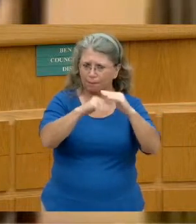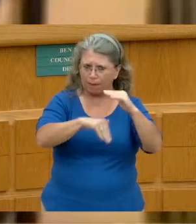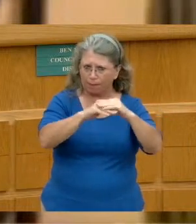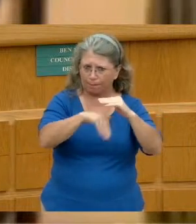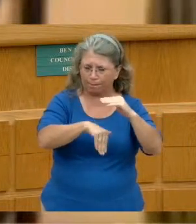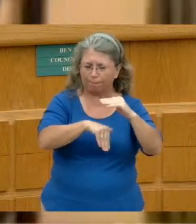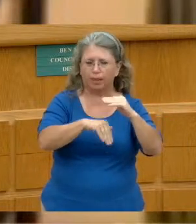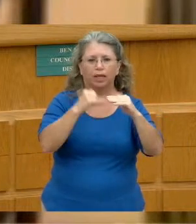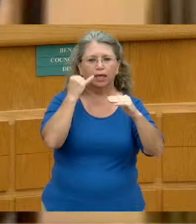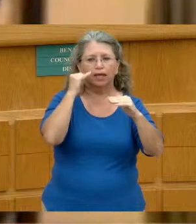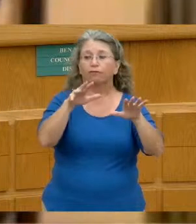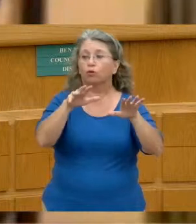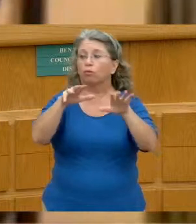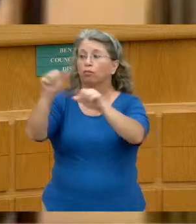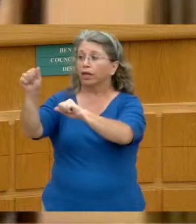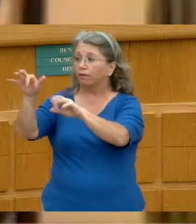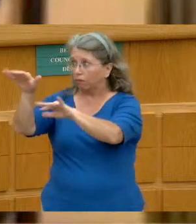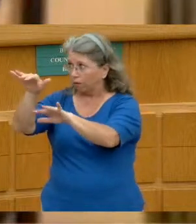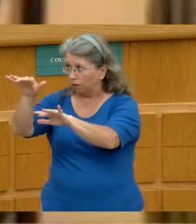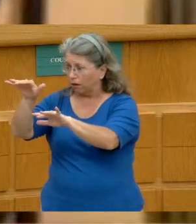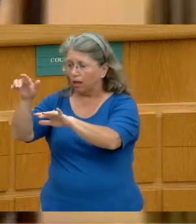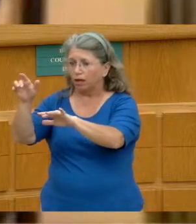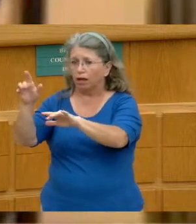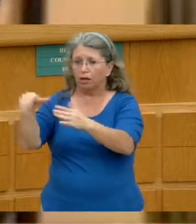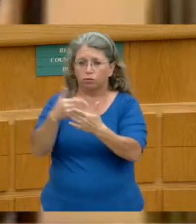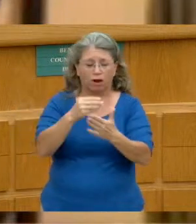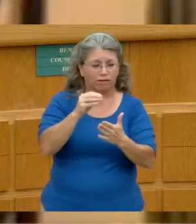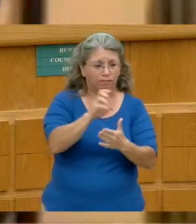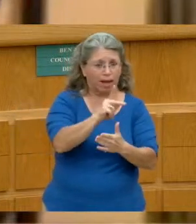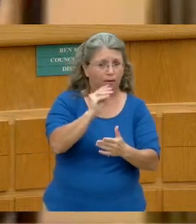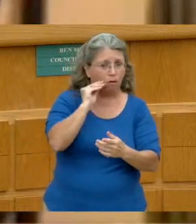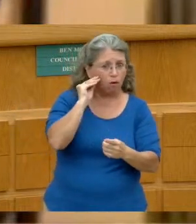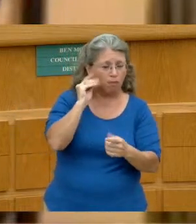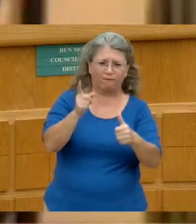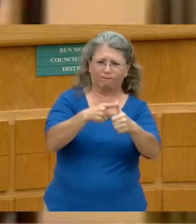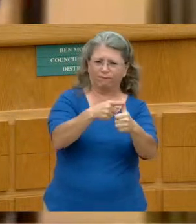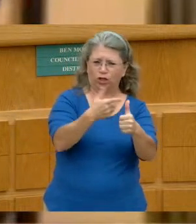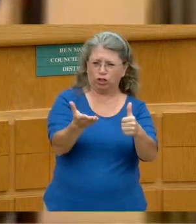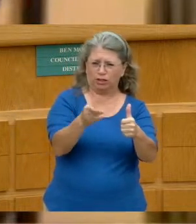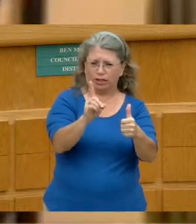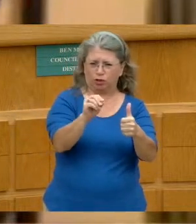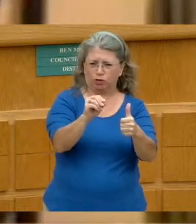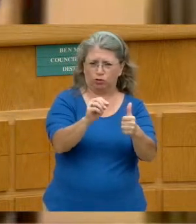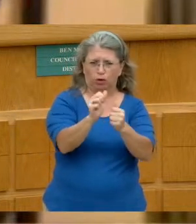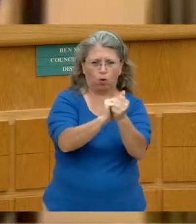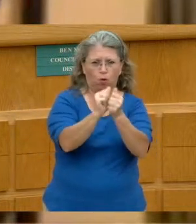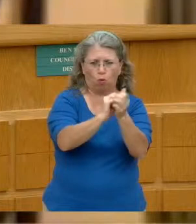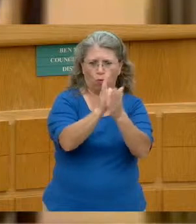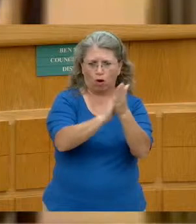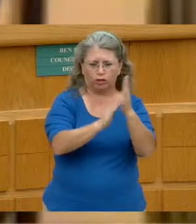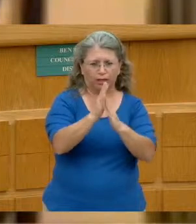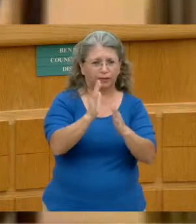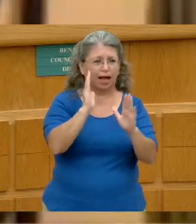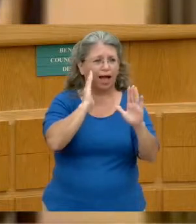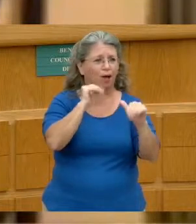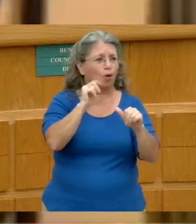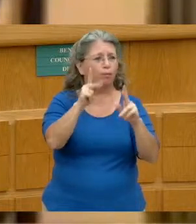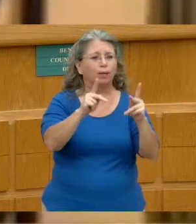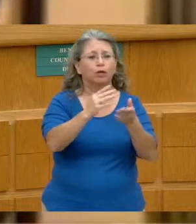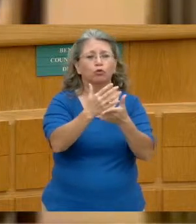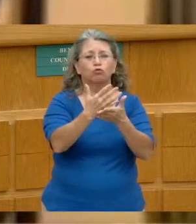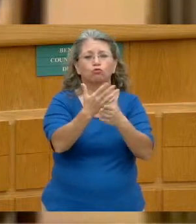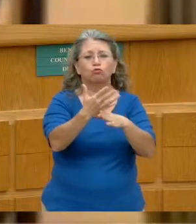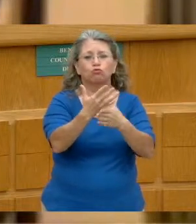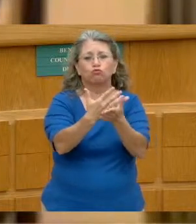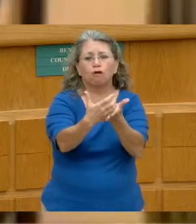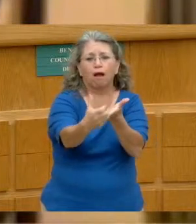come back home, the first thing you should be doing is washing your hands. I hope everybody's soap is running out currently, because it should be.